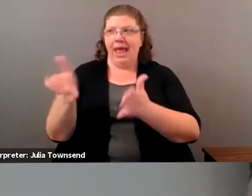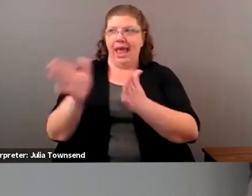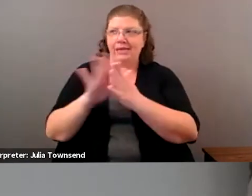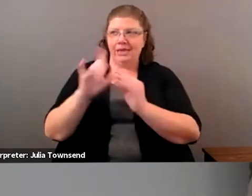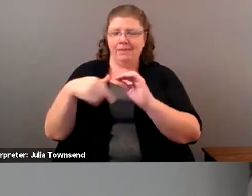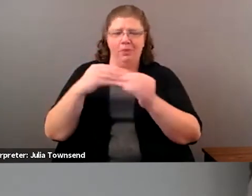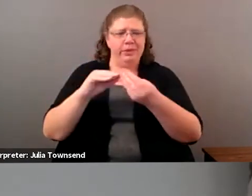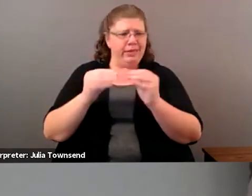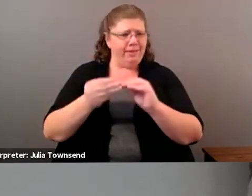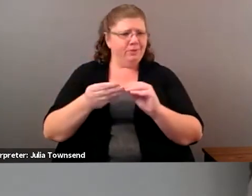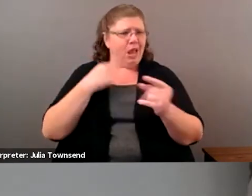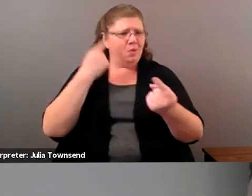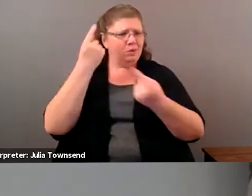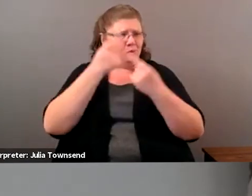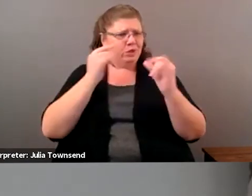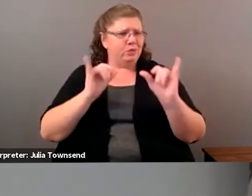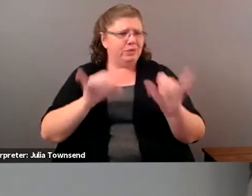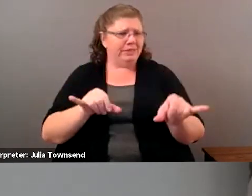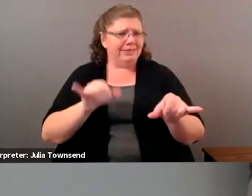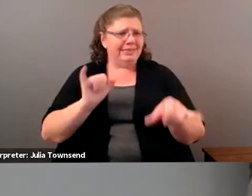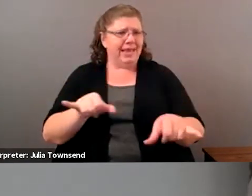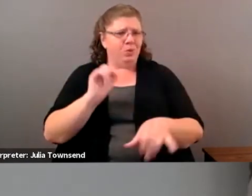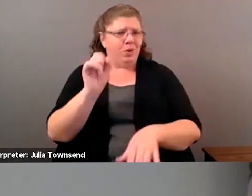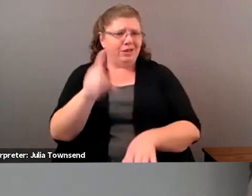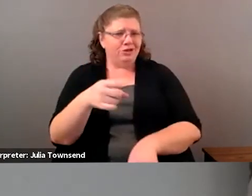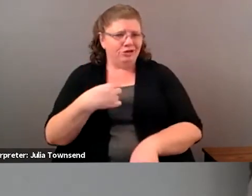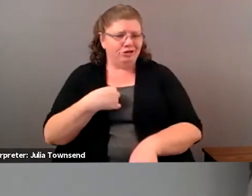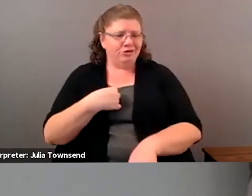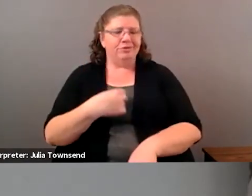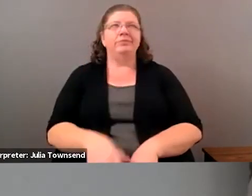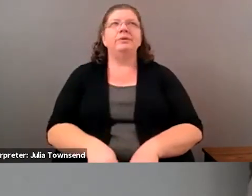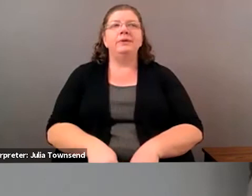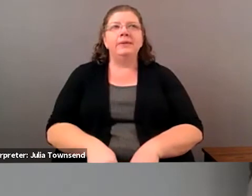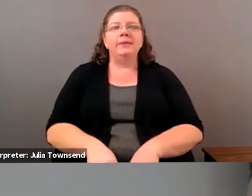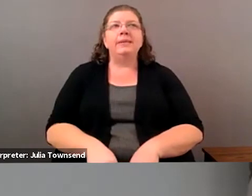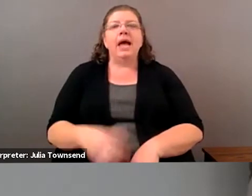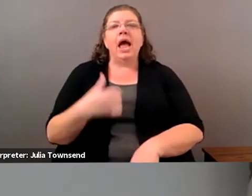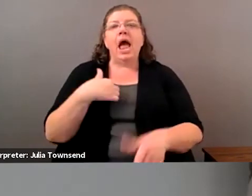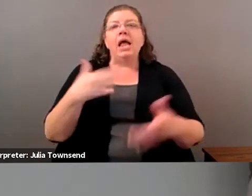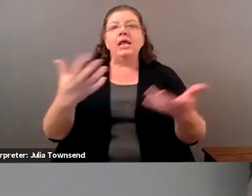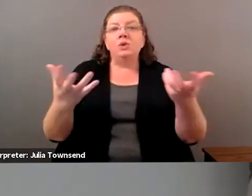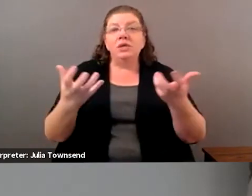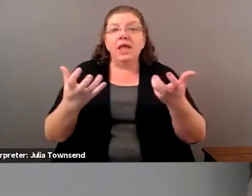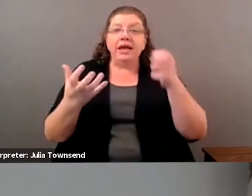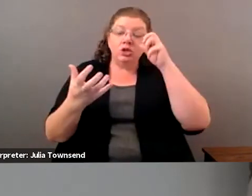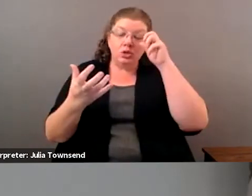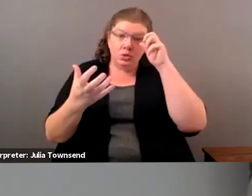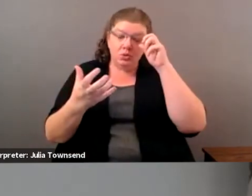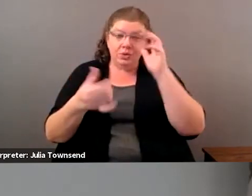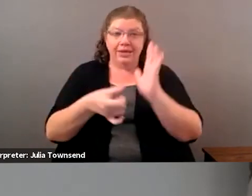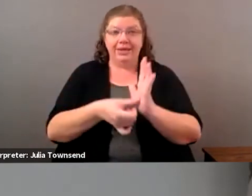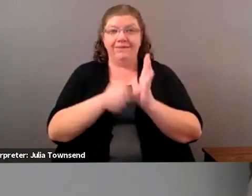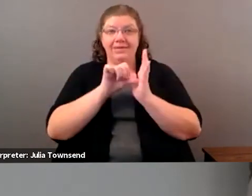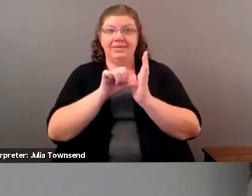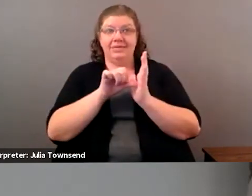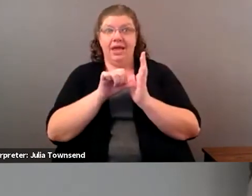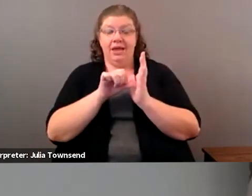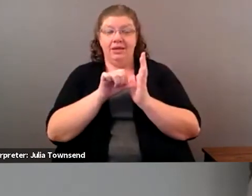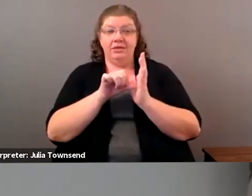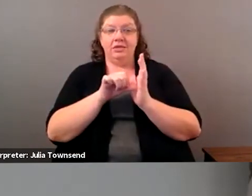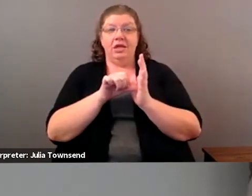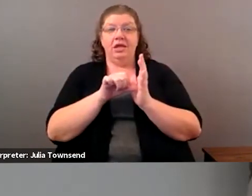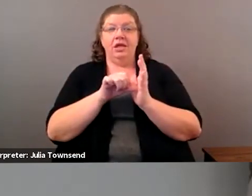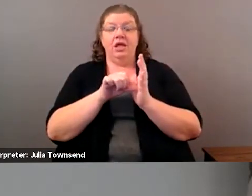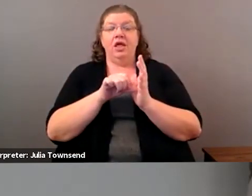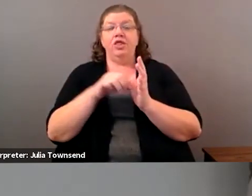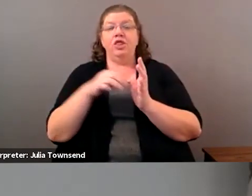wondering, that was one of my questions also. I'd like to, certainly emphasize the credit recovery